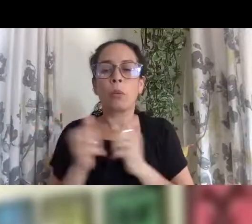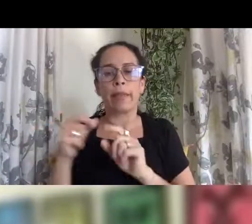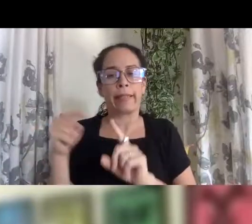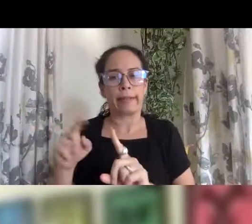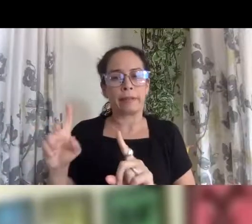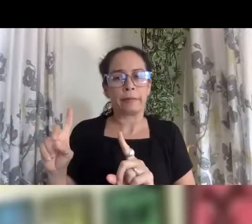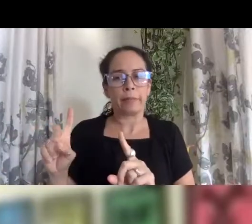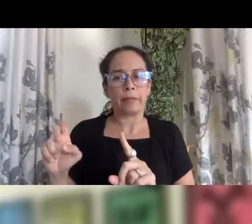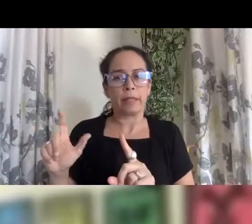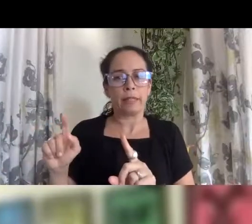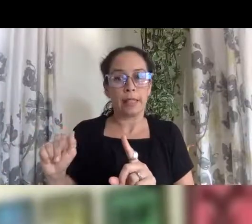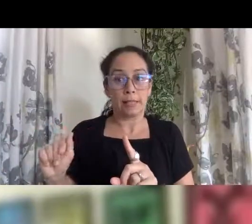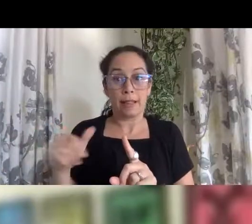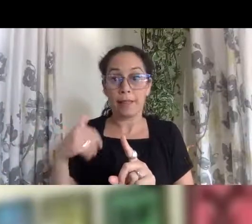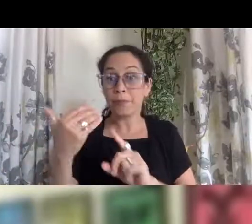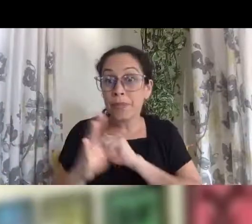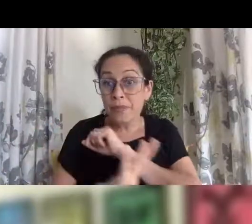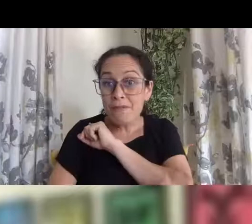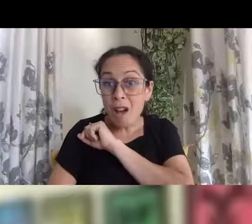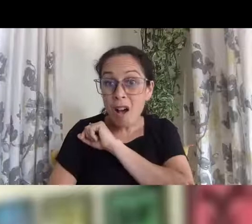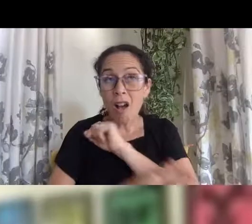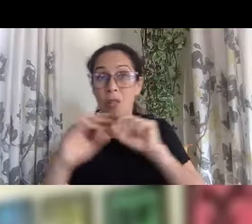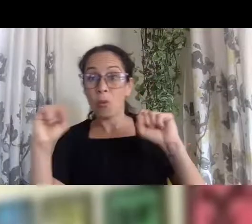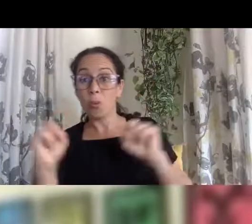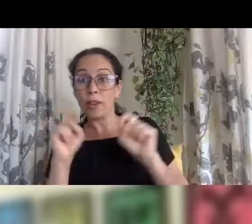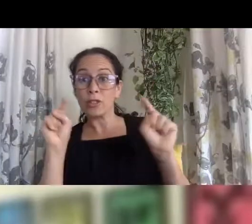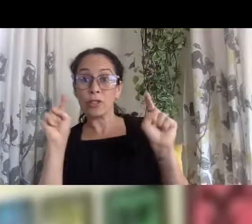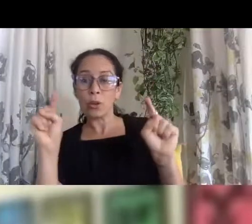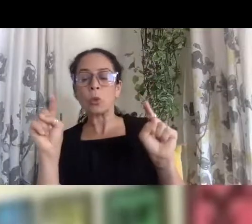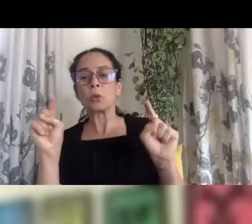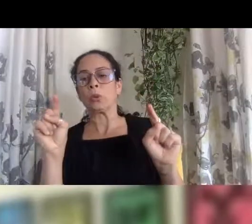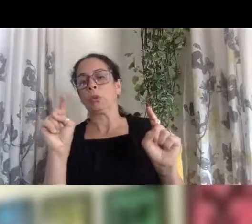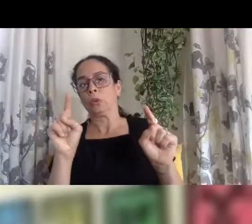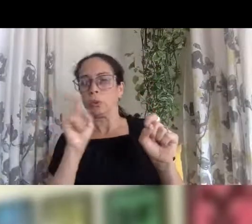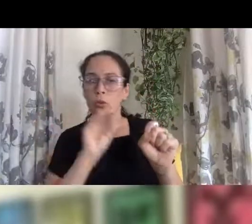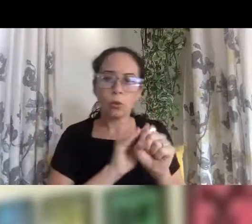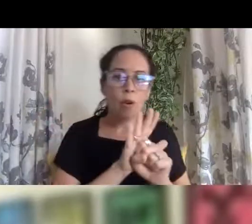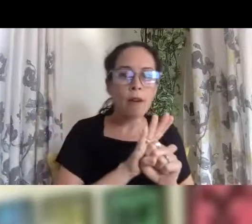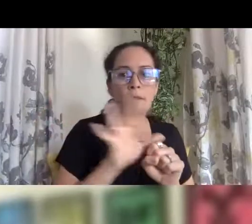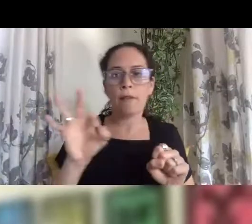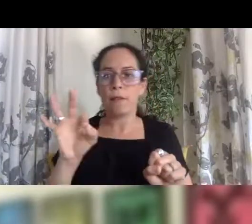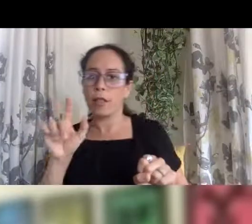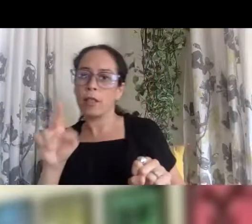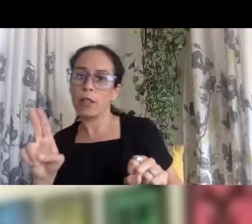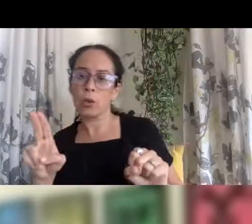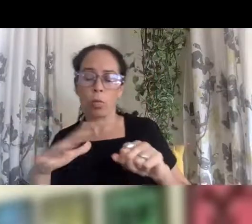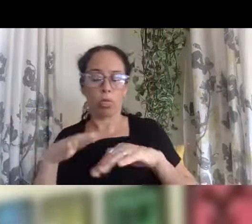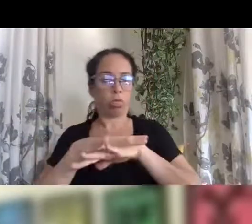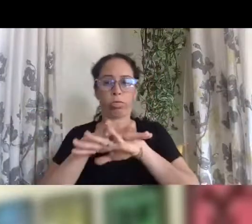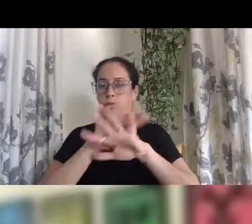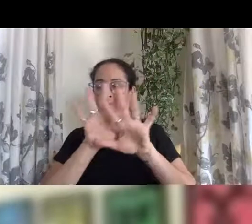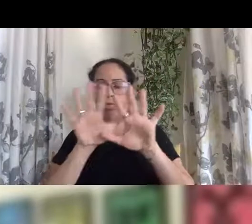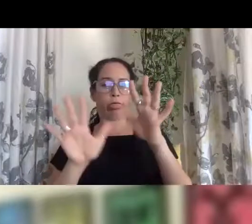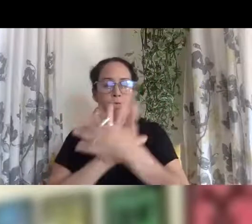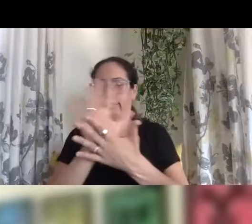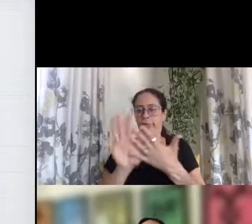and the winter, there's going to be a lot of overlap of the symptoms of COVID, the flu, and just common colds. So